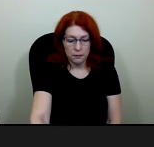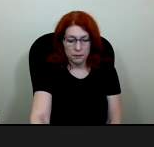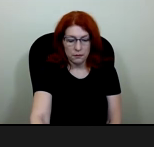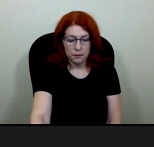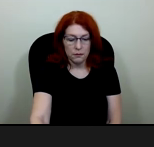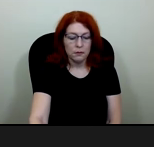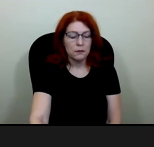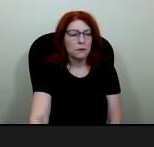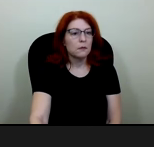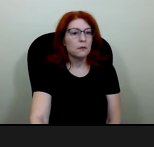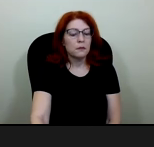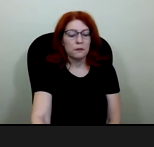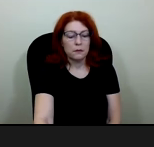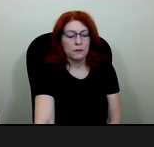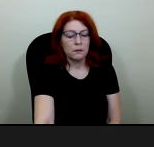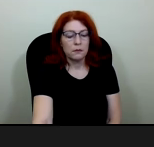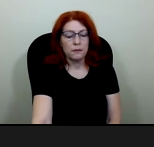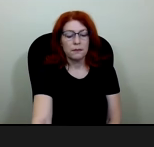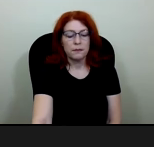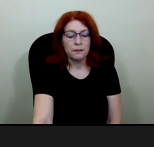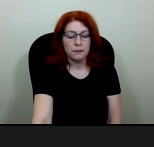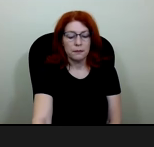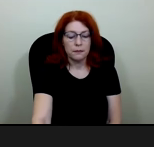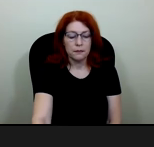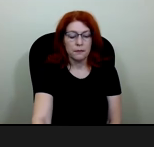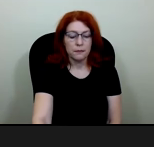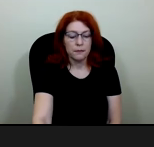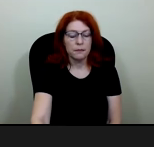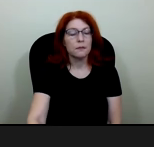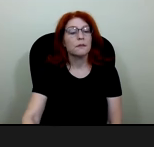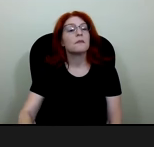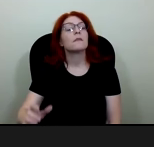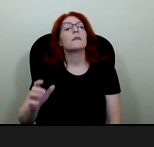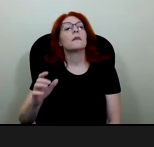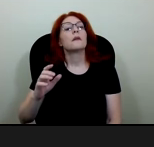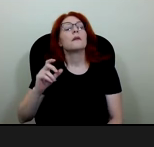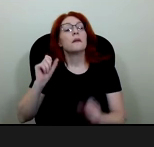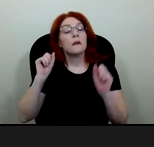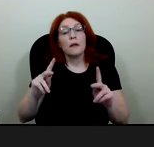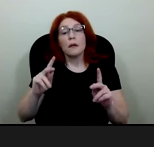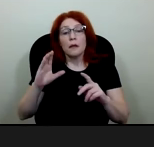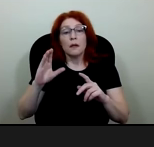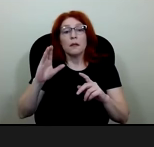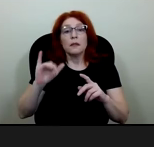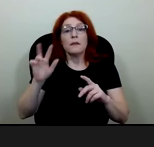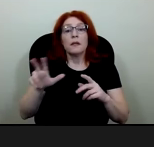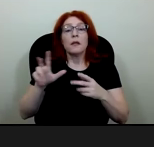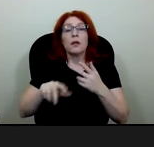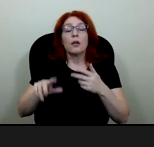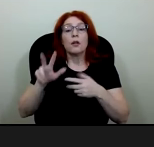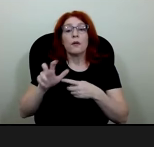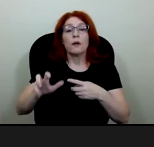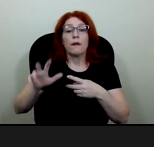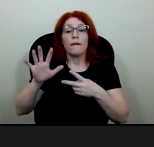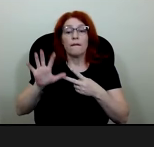All right. So we have civic engagement. We have 300 and